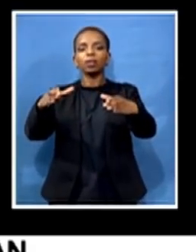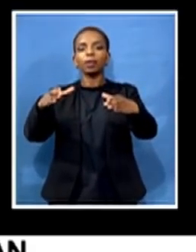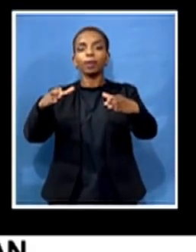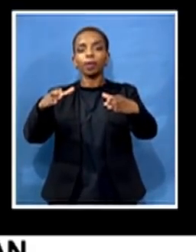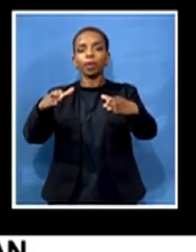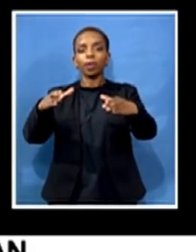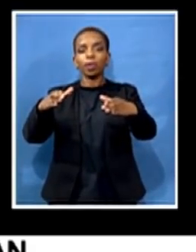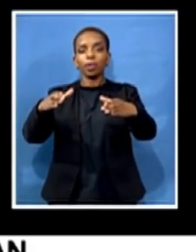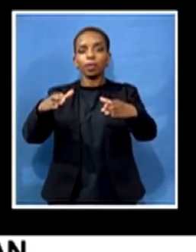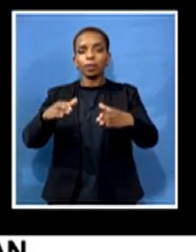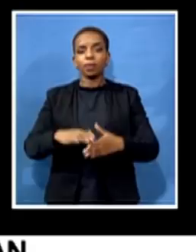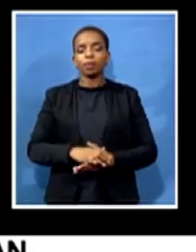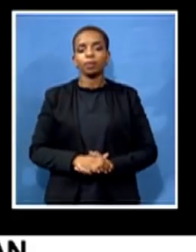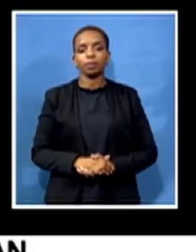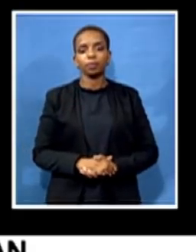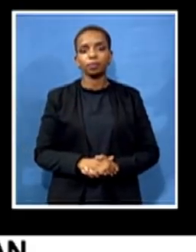level,